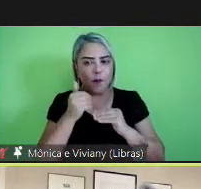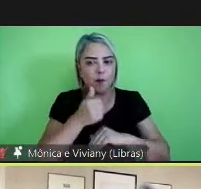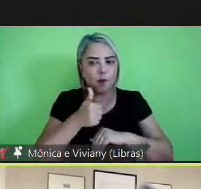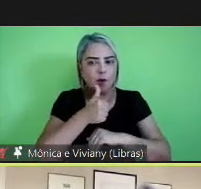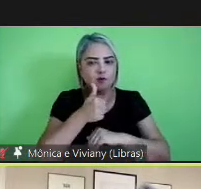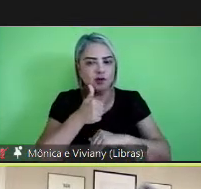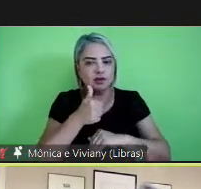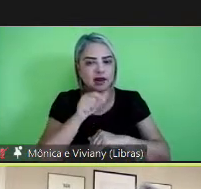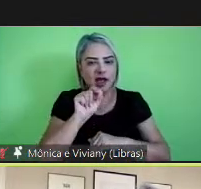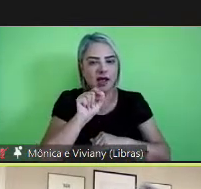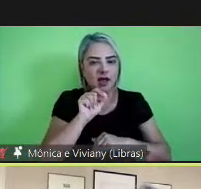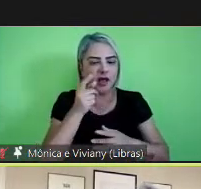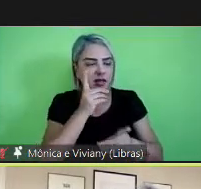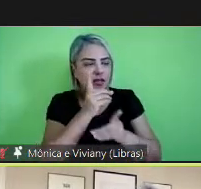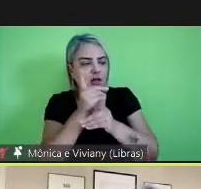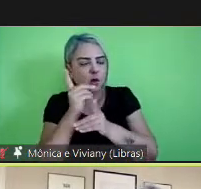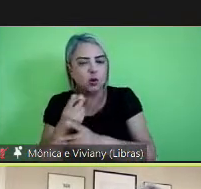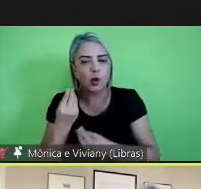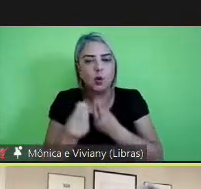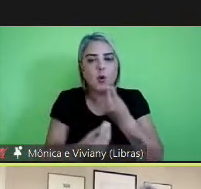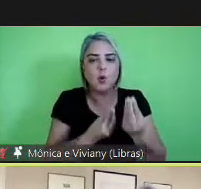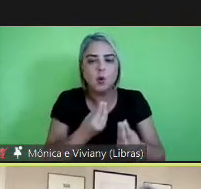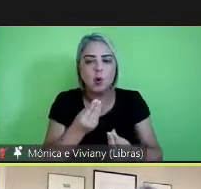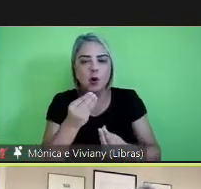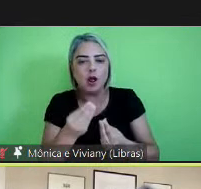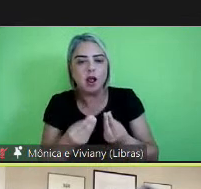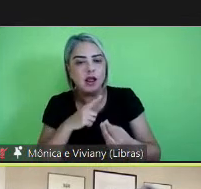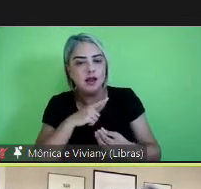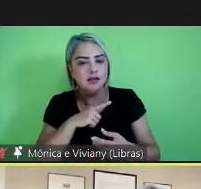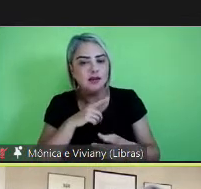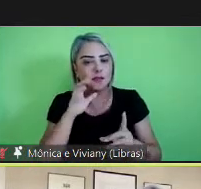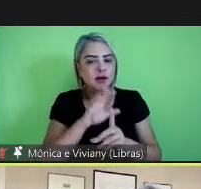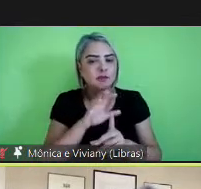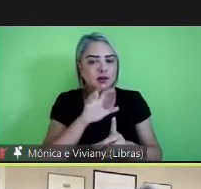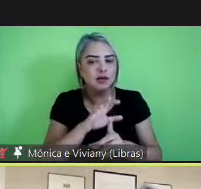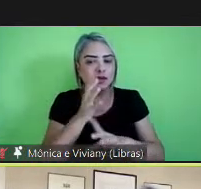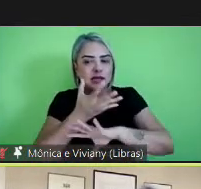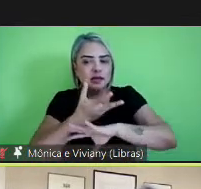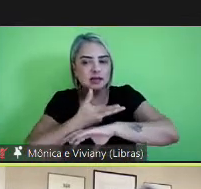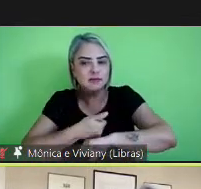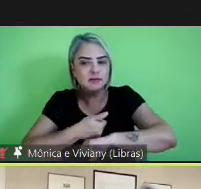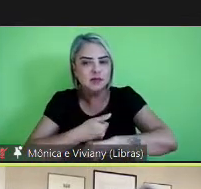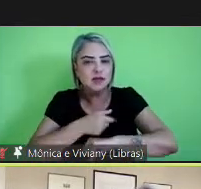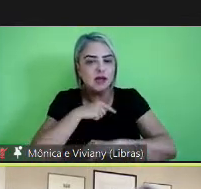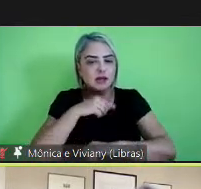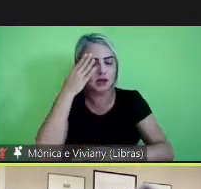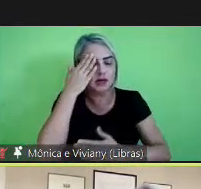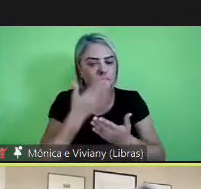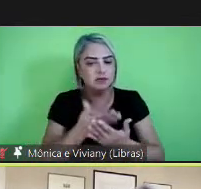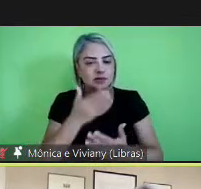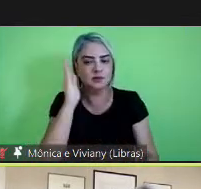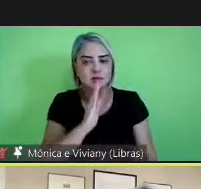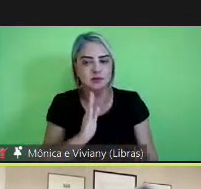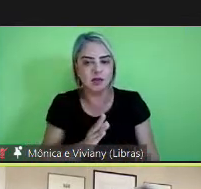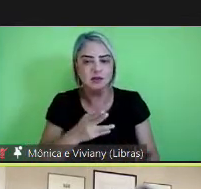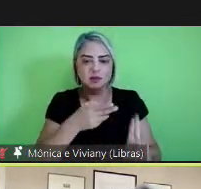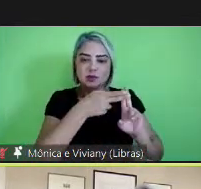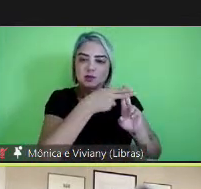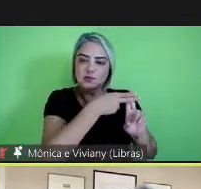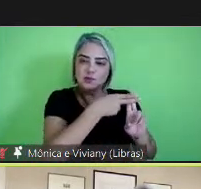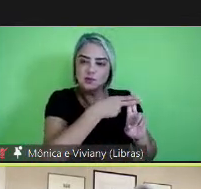that an interdisciplinary team approach is helpful. And I understand that in Brazil, the SUS is really developing with